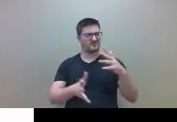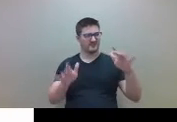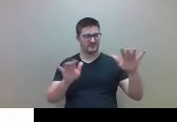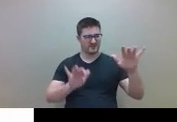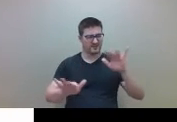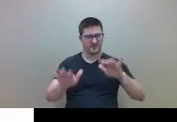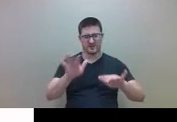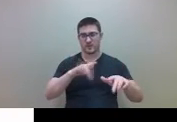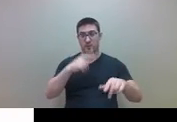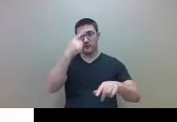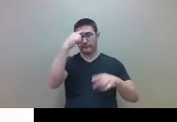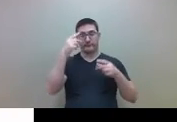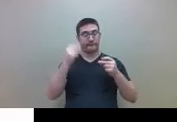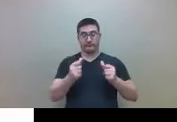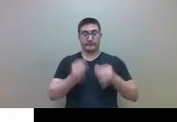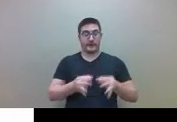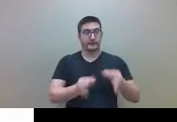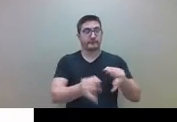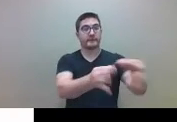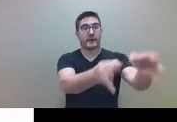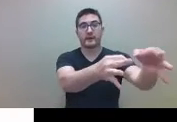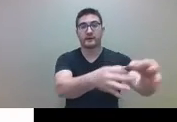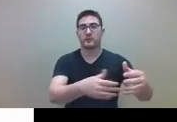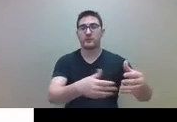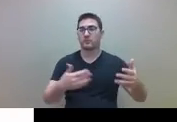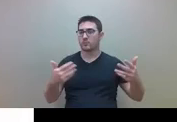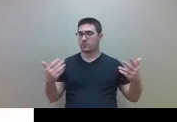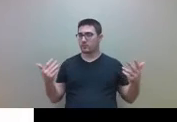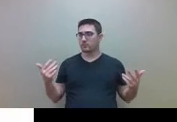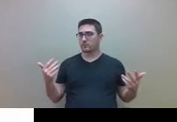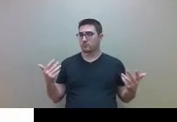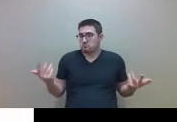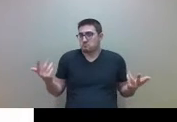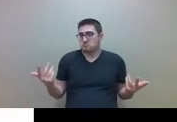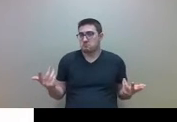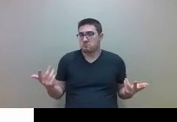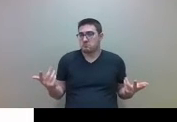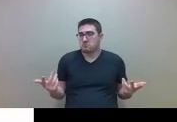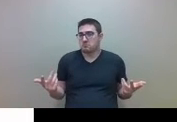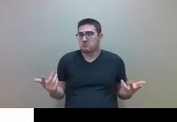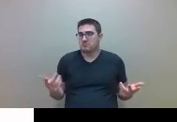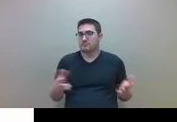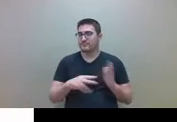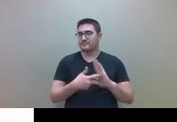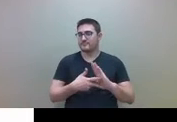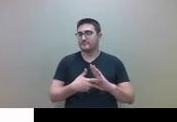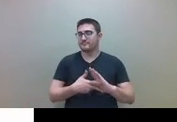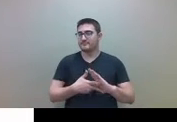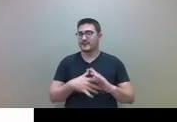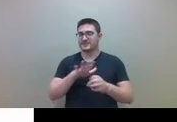quick, hasty decisions, and just engaging in negativity.